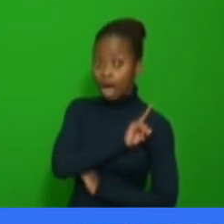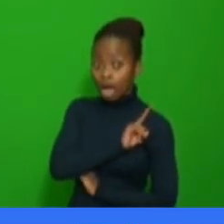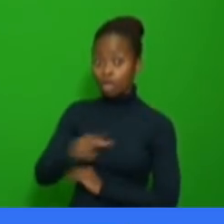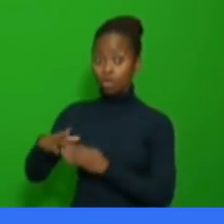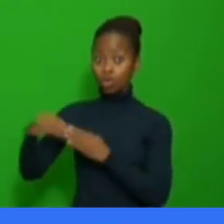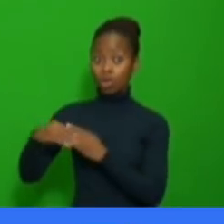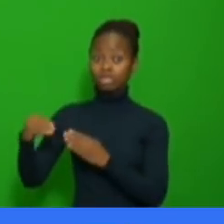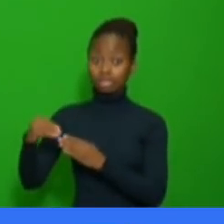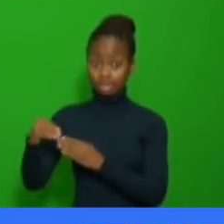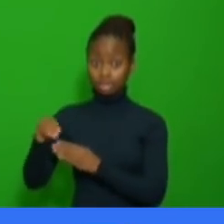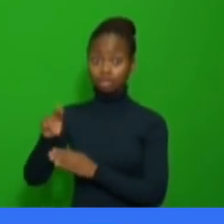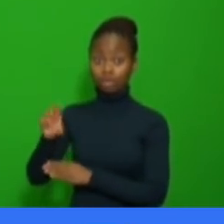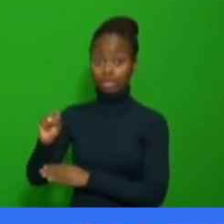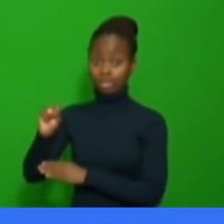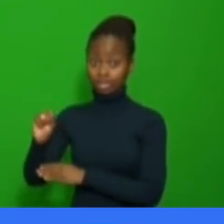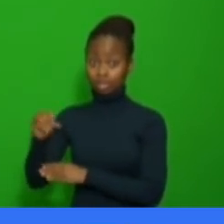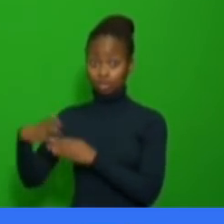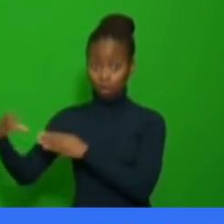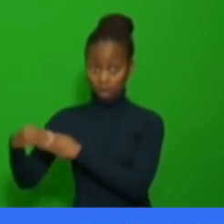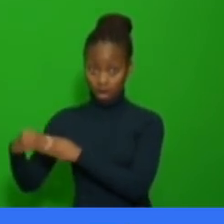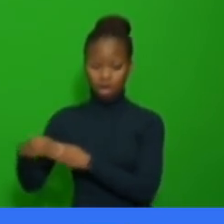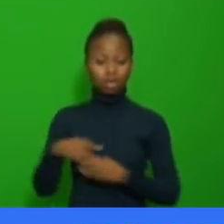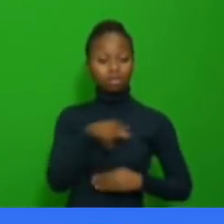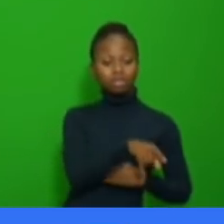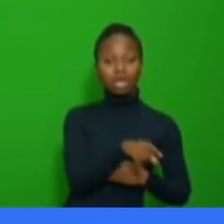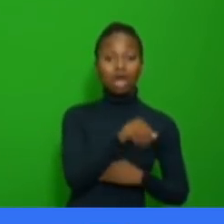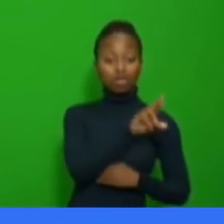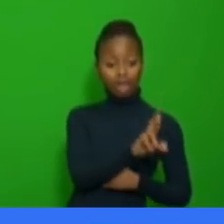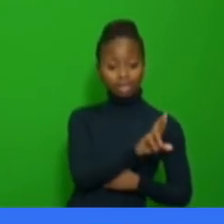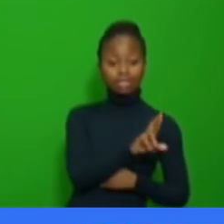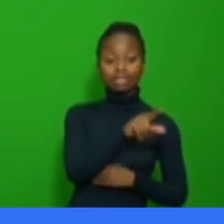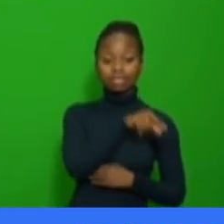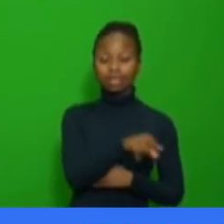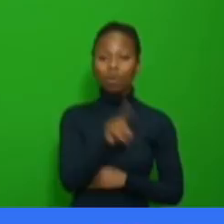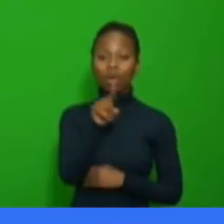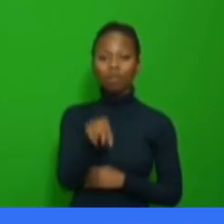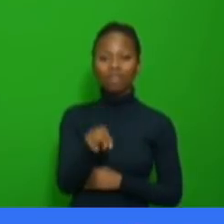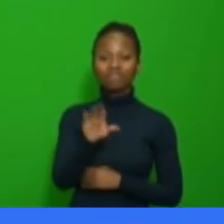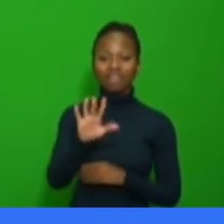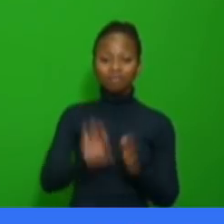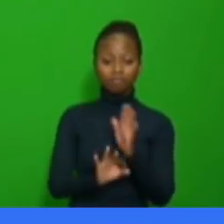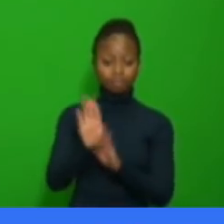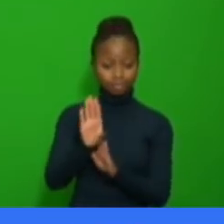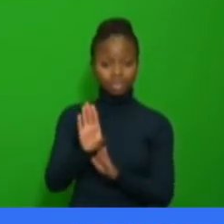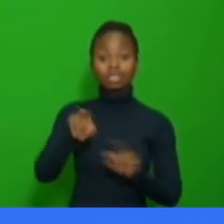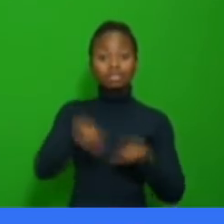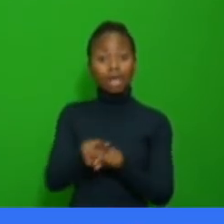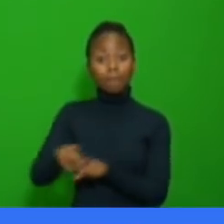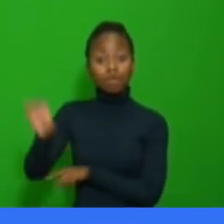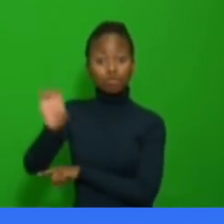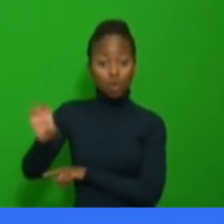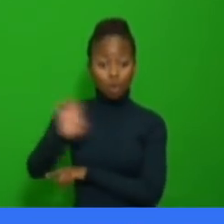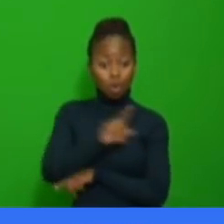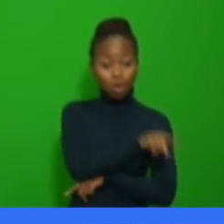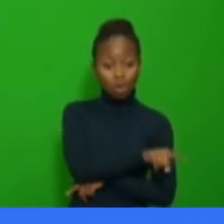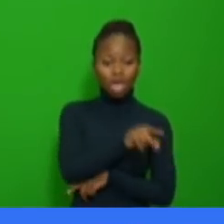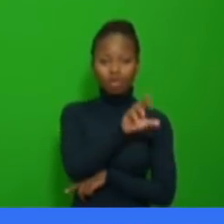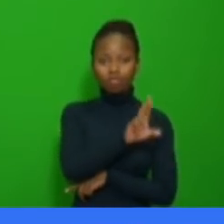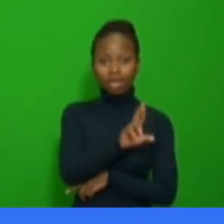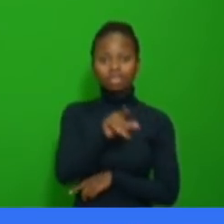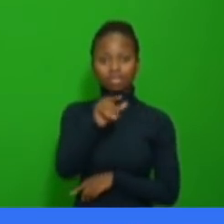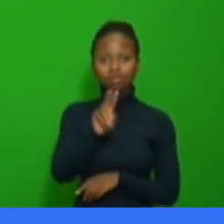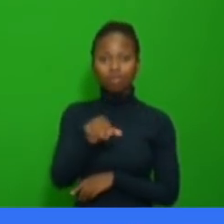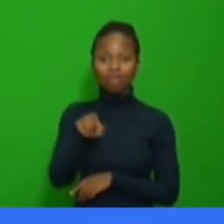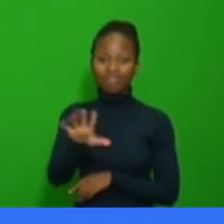by 2.5% against the euro, and by 3.1% on a trade-weighted basis.